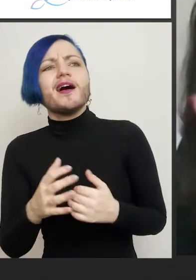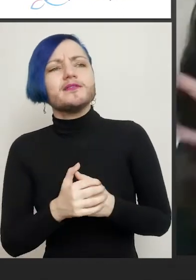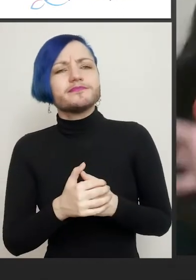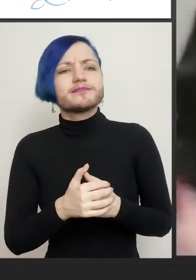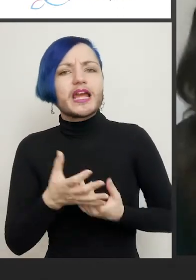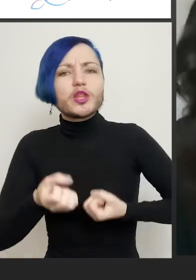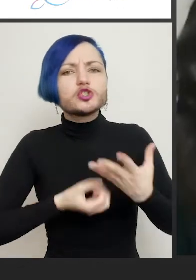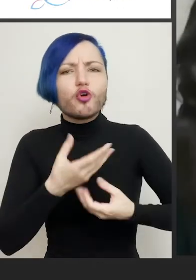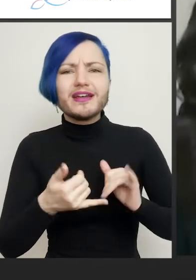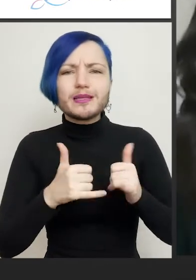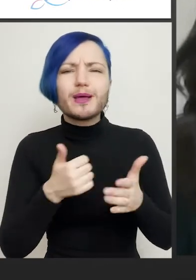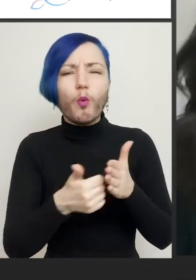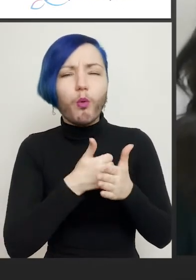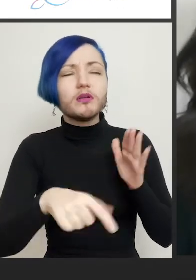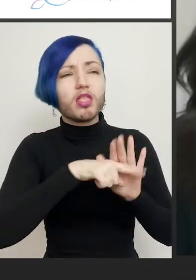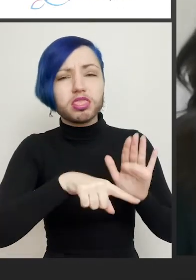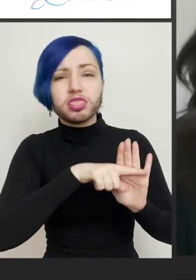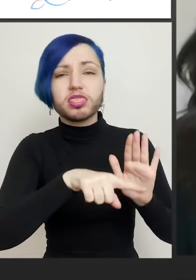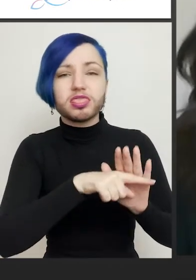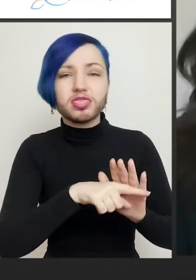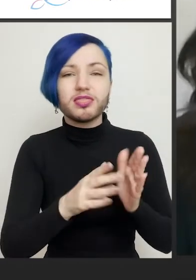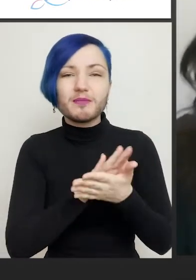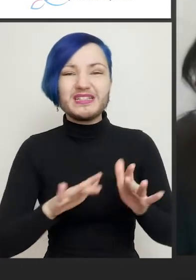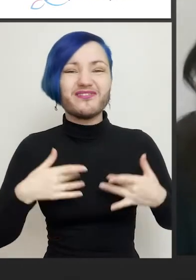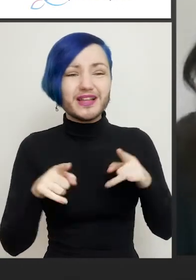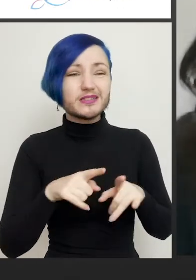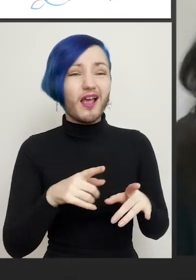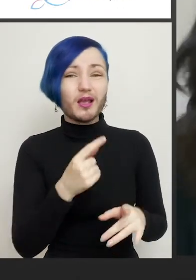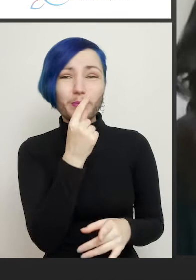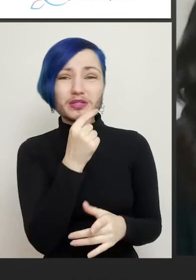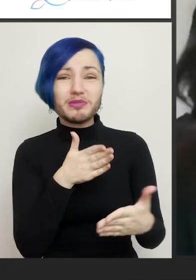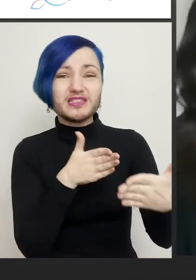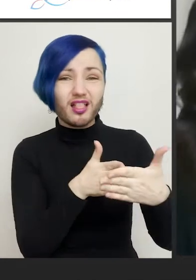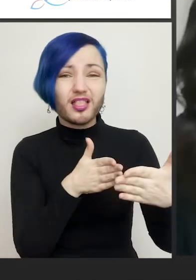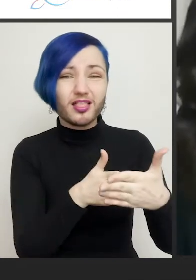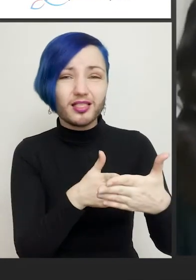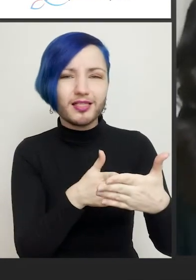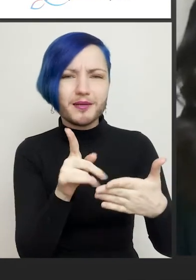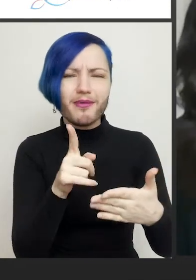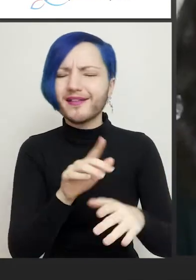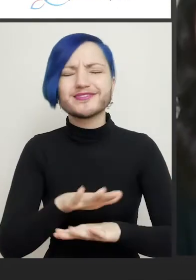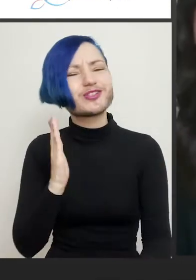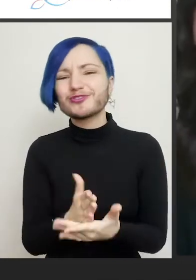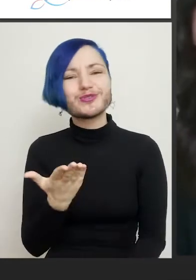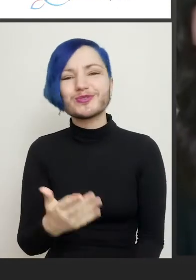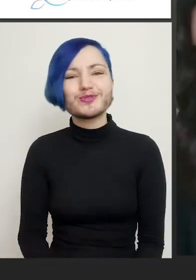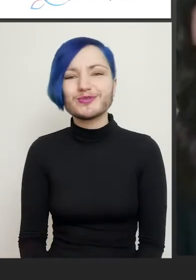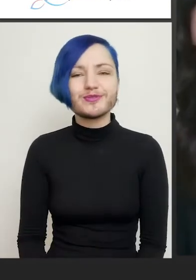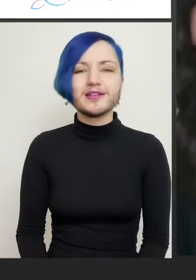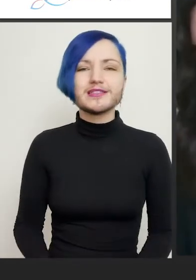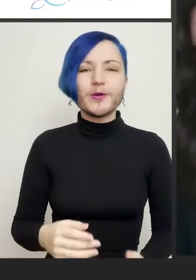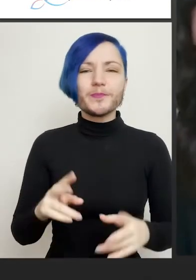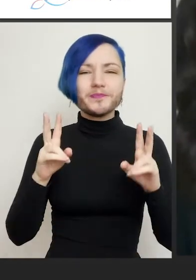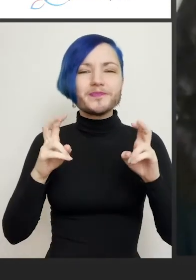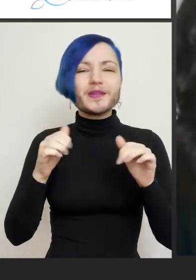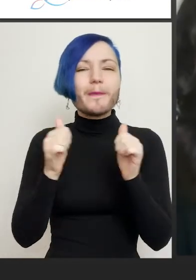feel so negative sometimes, and the possibilities seem so limited, but of course they're not at all. There's so much about the paper tigers, that